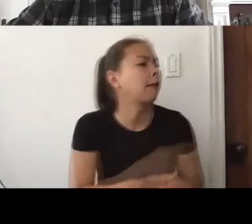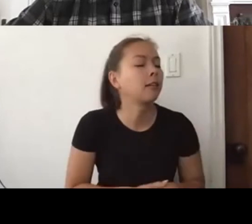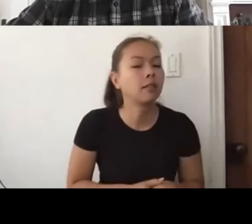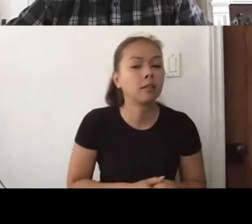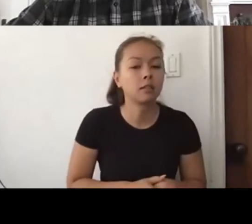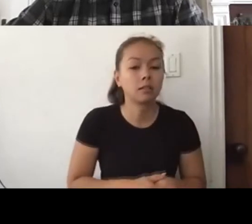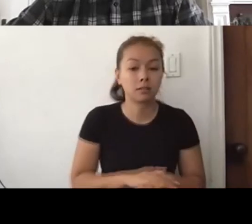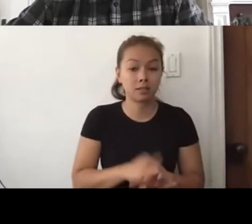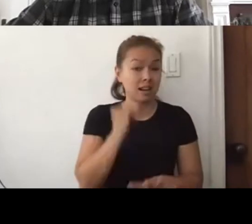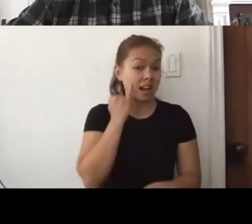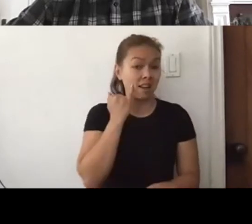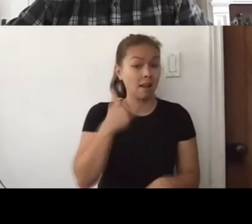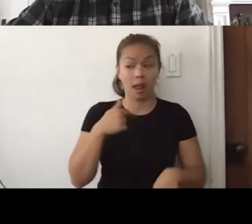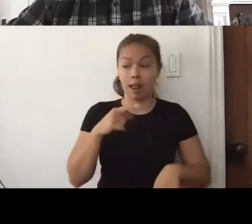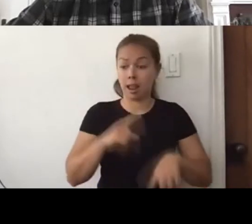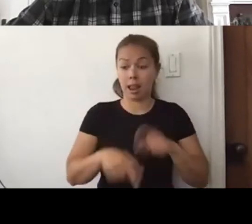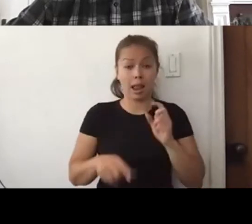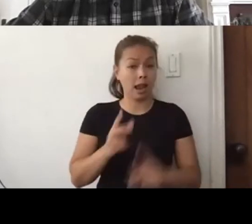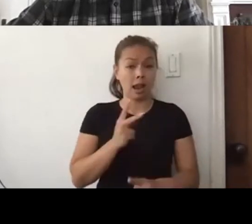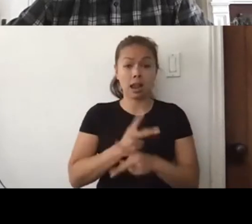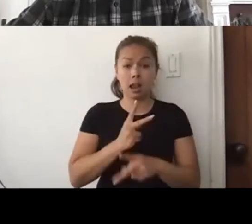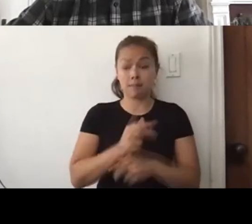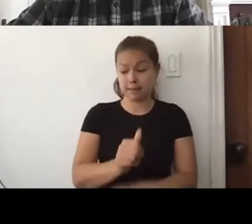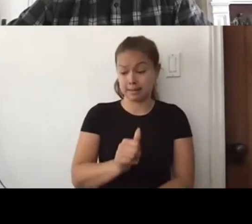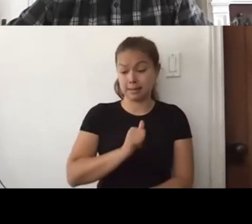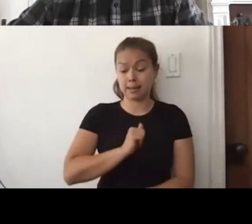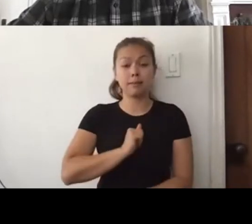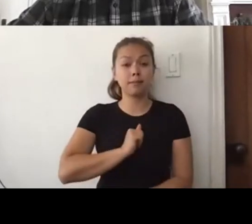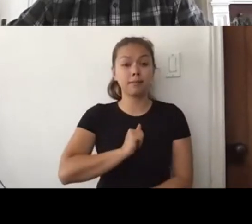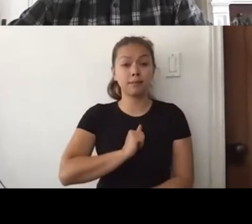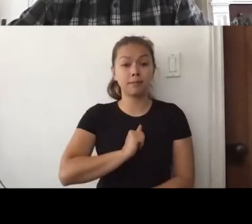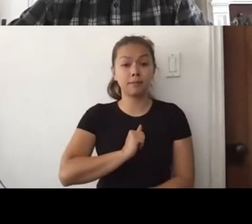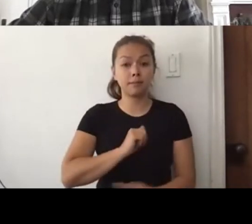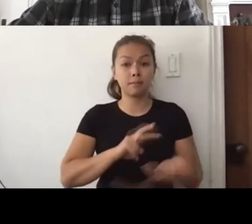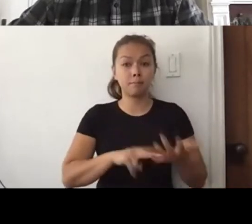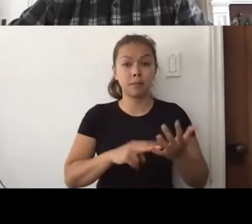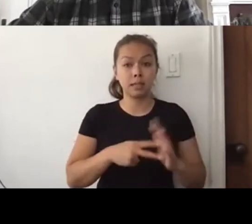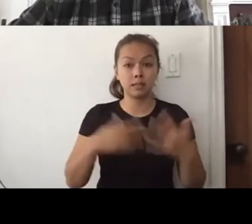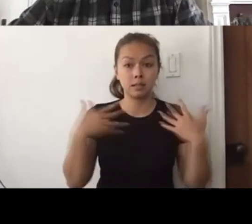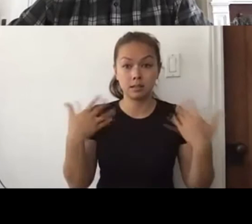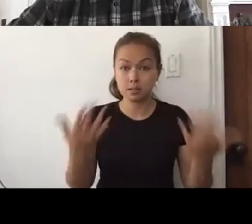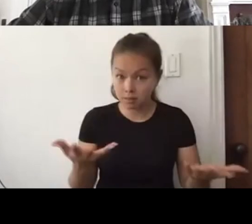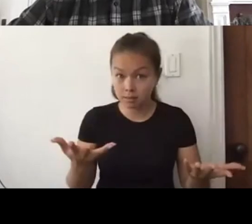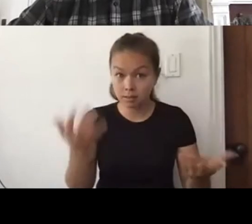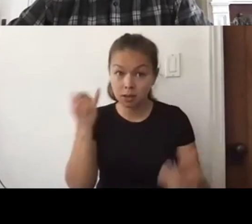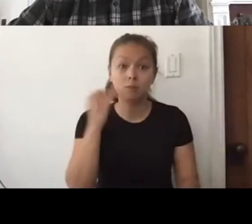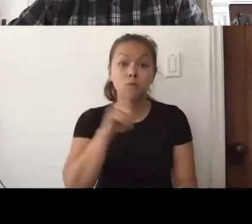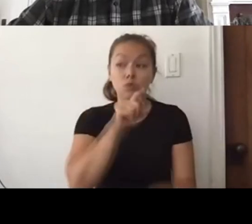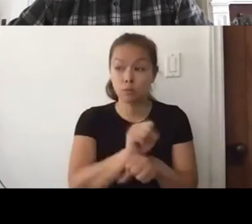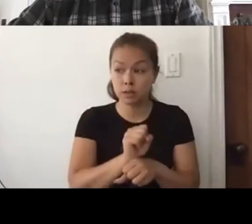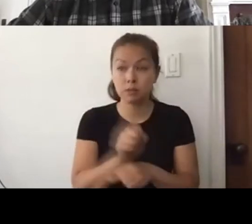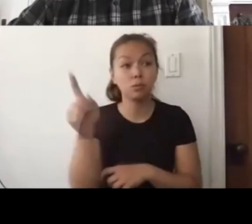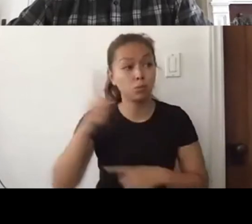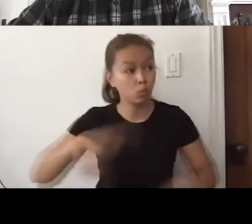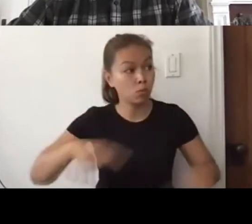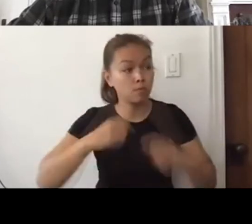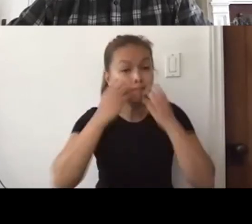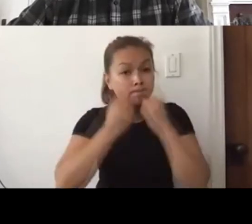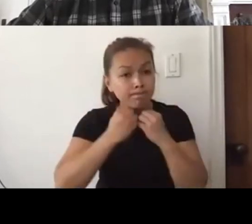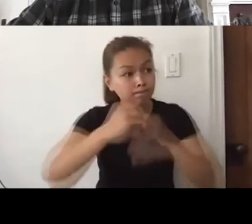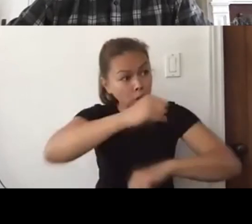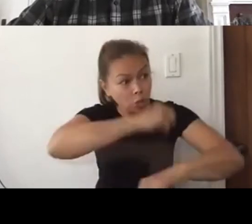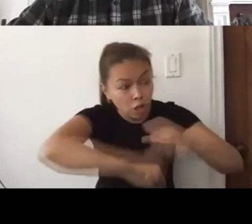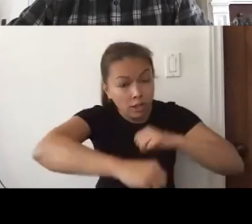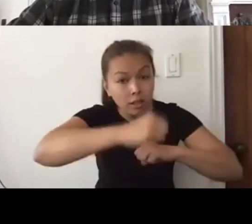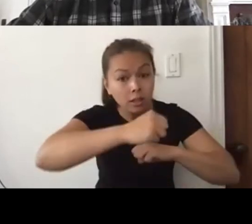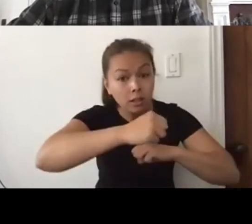anymore. None of that. Because truthfully, if we're invested in each other's well-being, we need to invest in looking